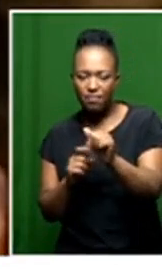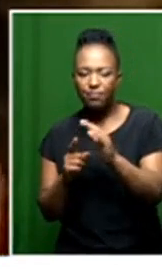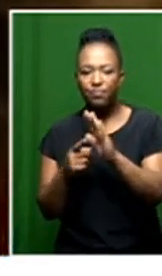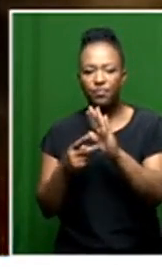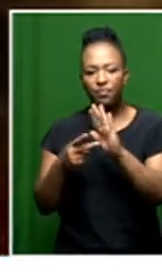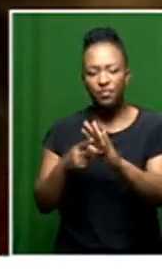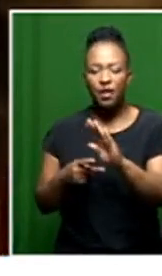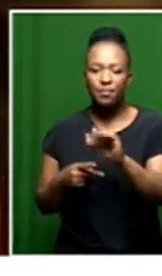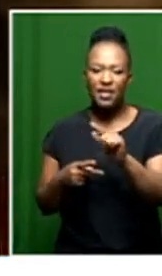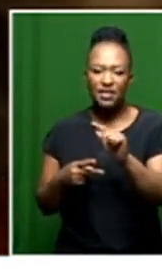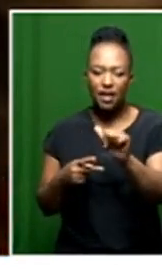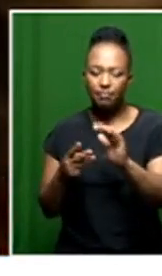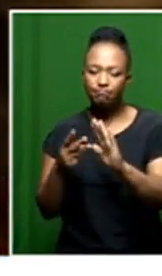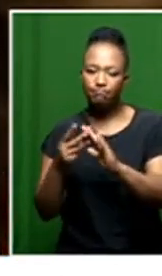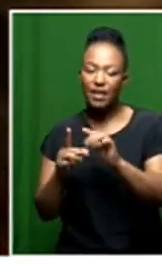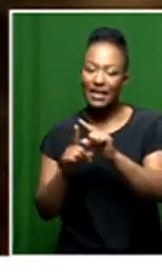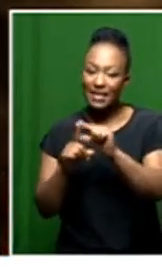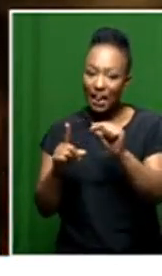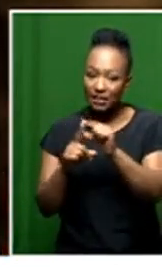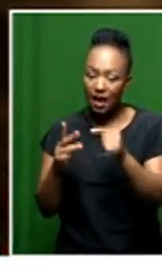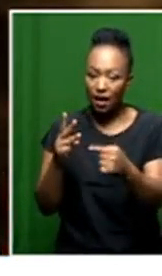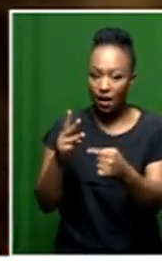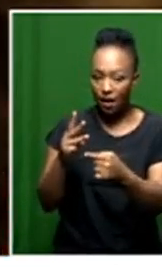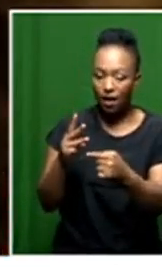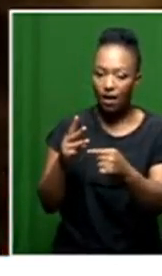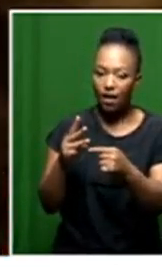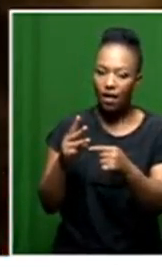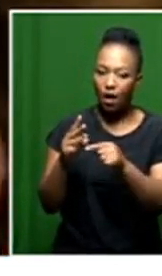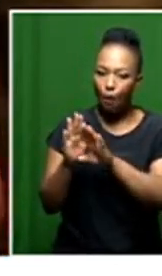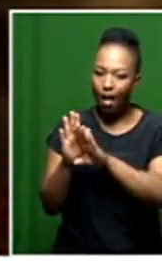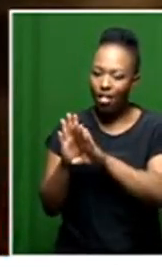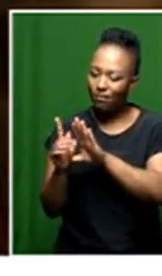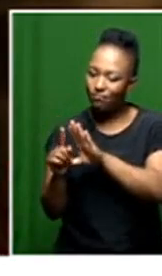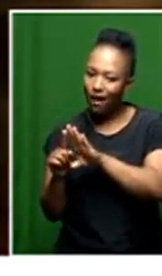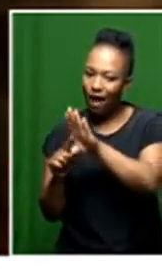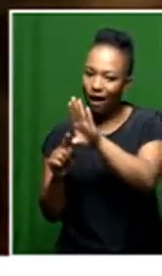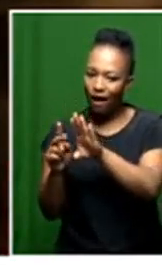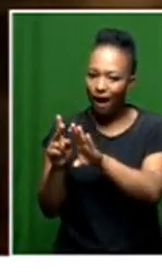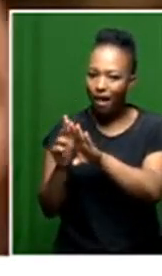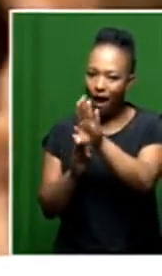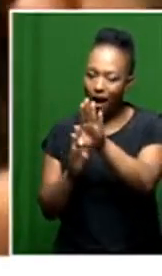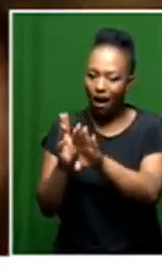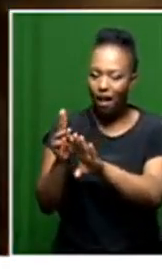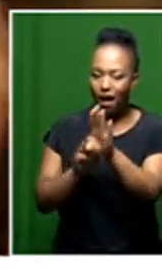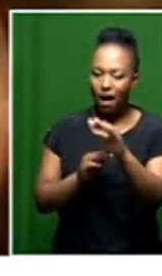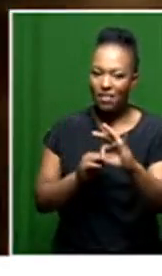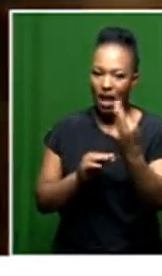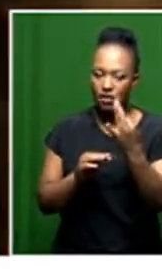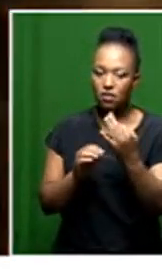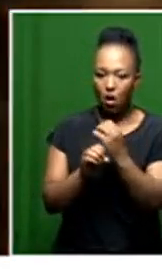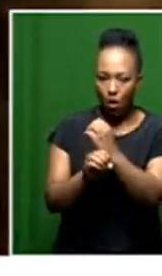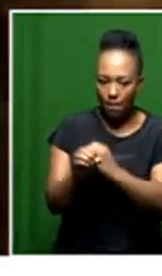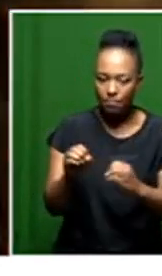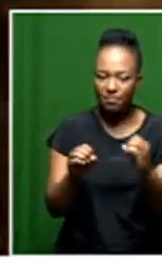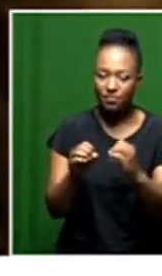causes the second wave, the delta that causes the third wave, these were highly virulent variants. They still remain around us.